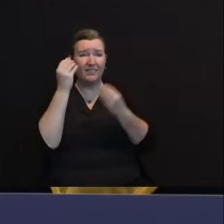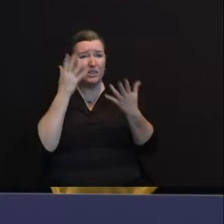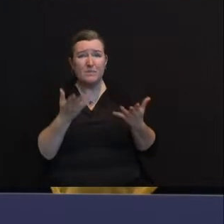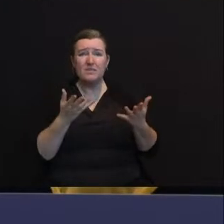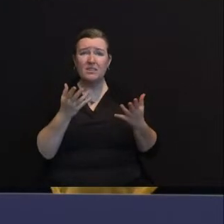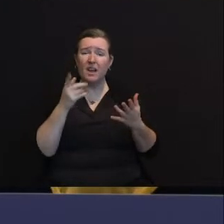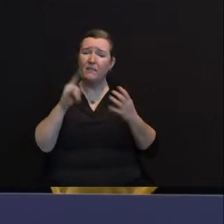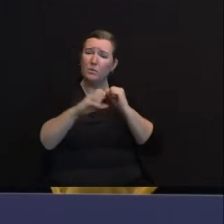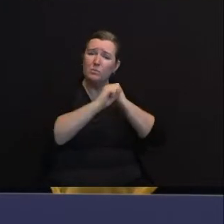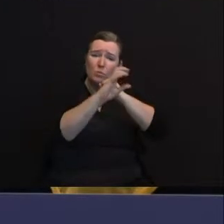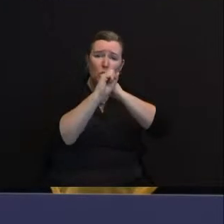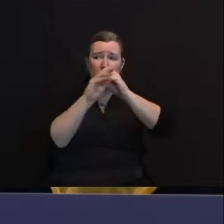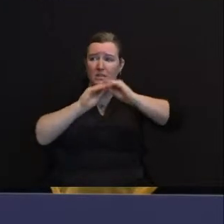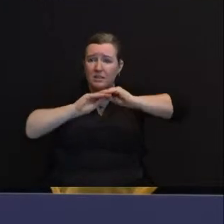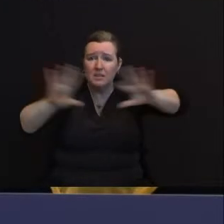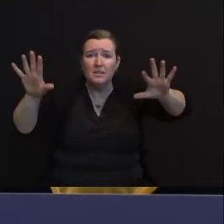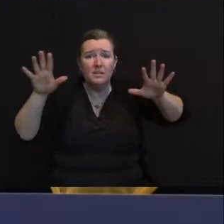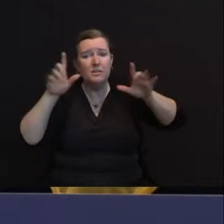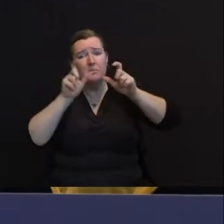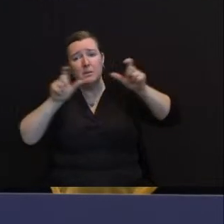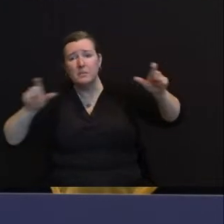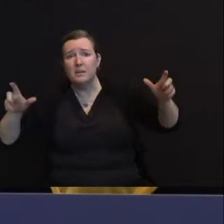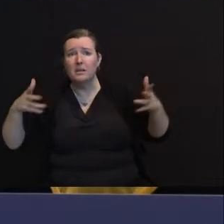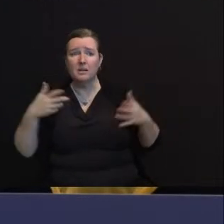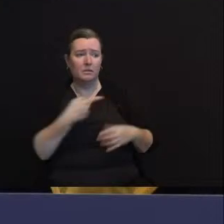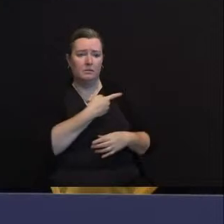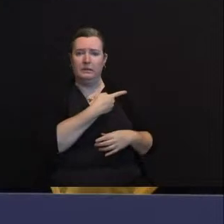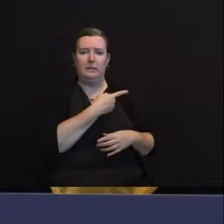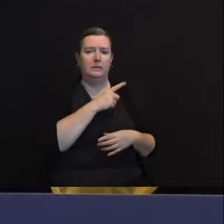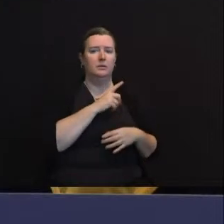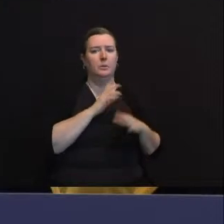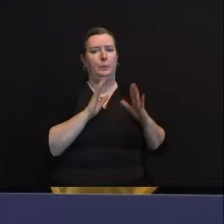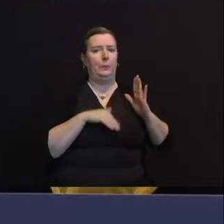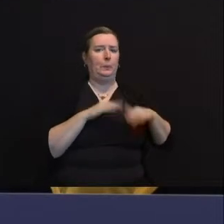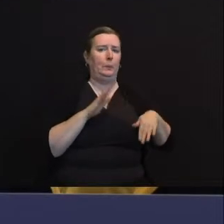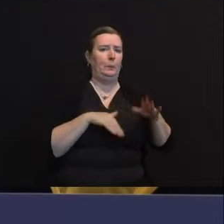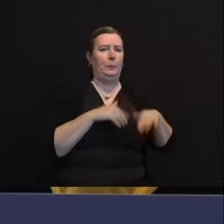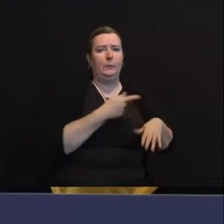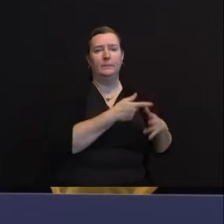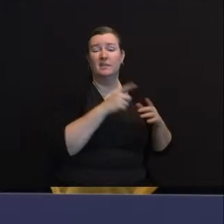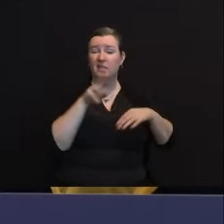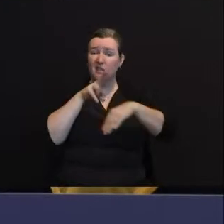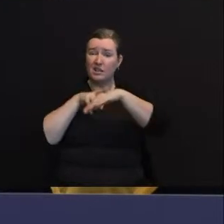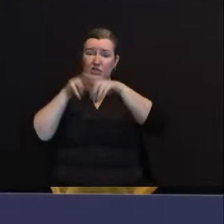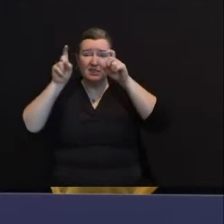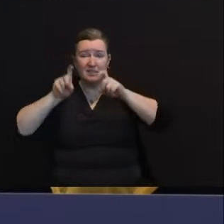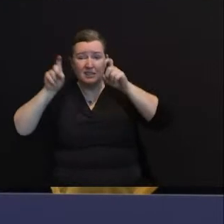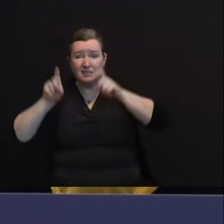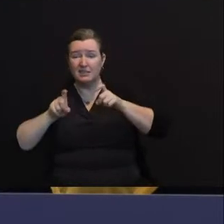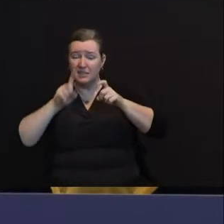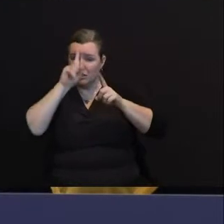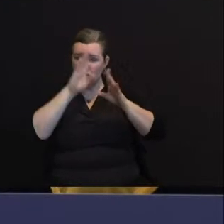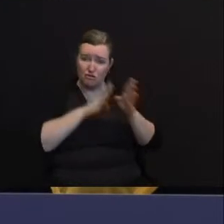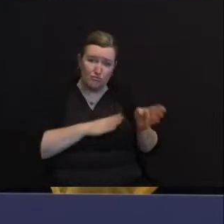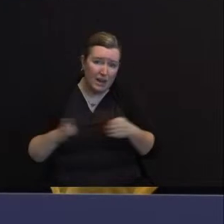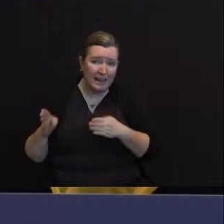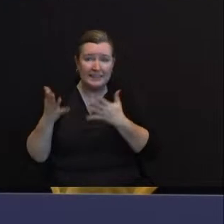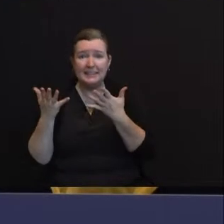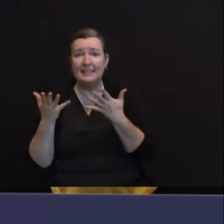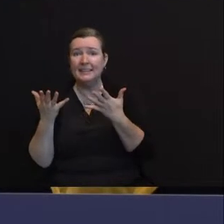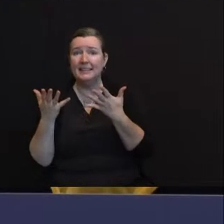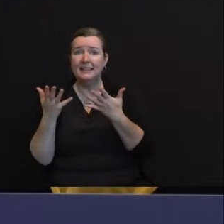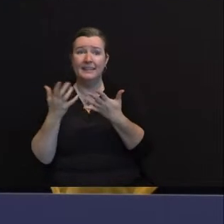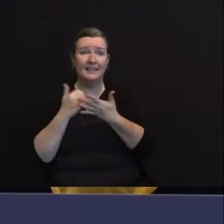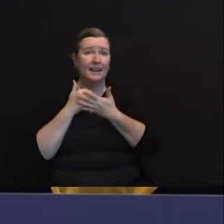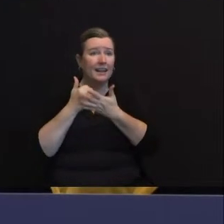known. That we had a national testing strategy that wasn't will help governors get to their